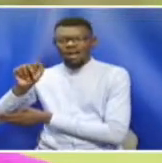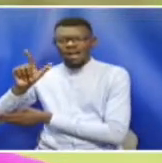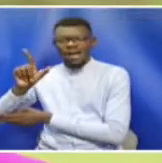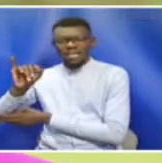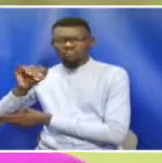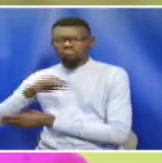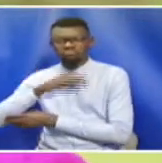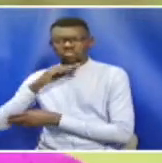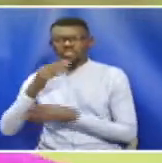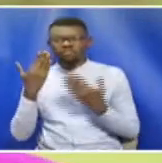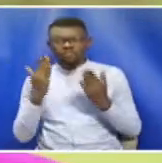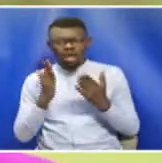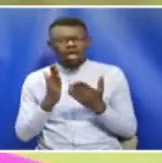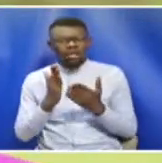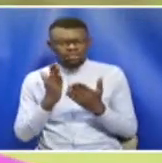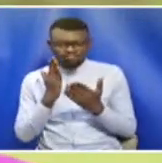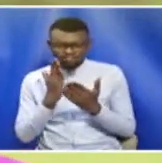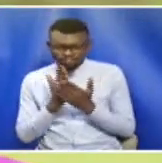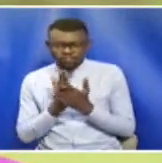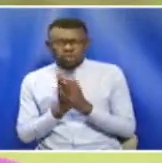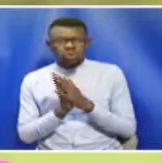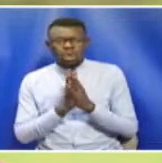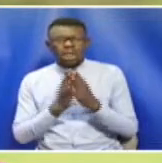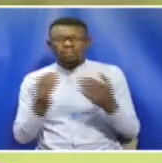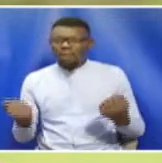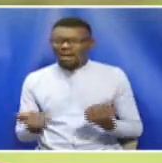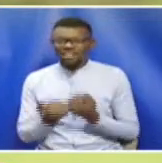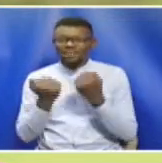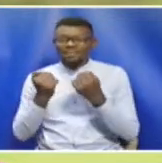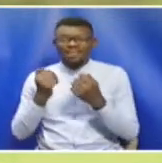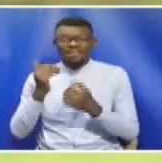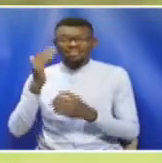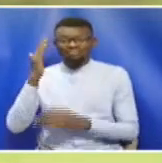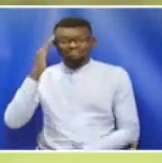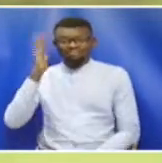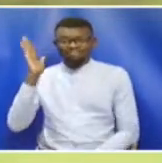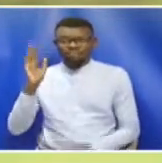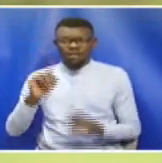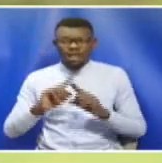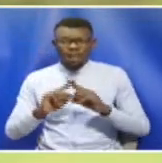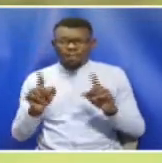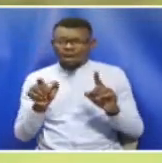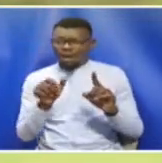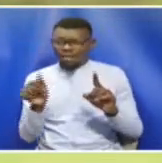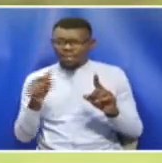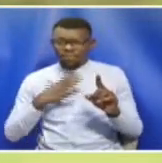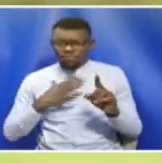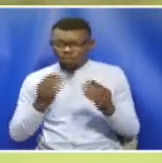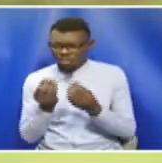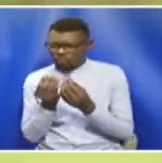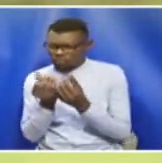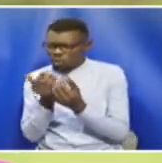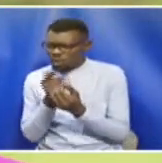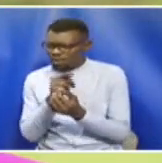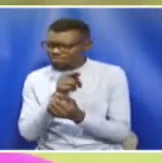I understand it was an accident, we don't know, but a few people who speak on the side say